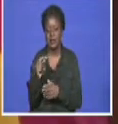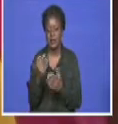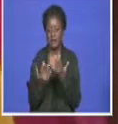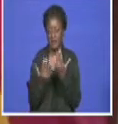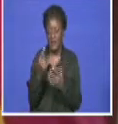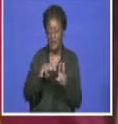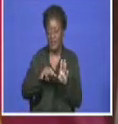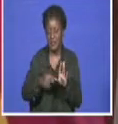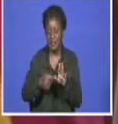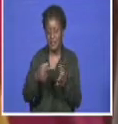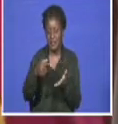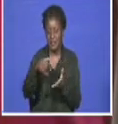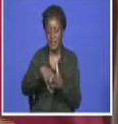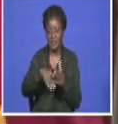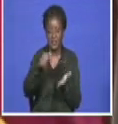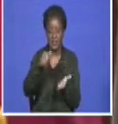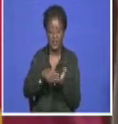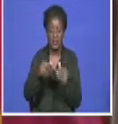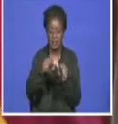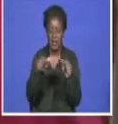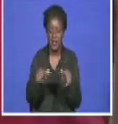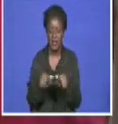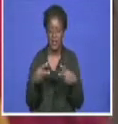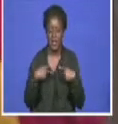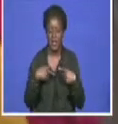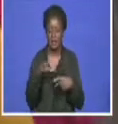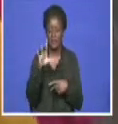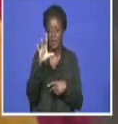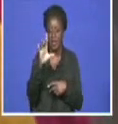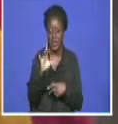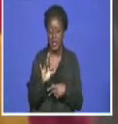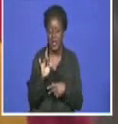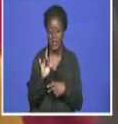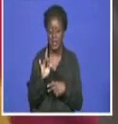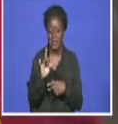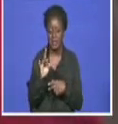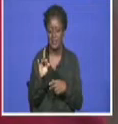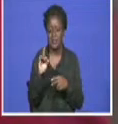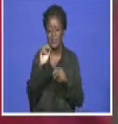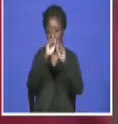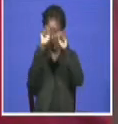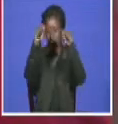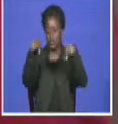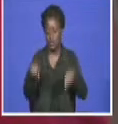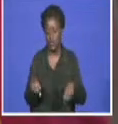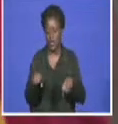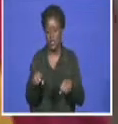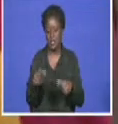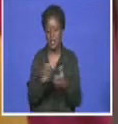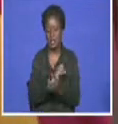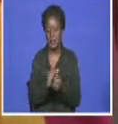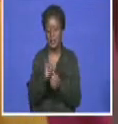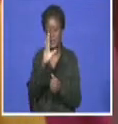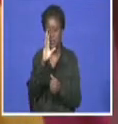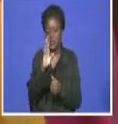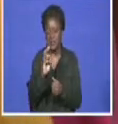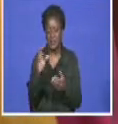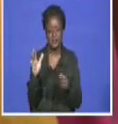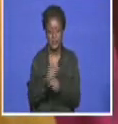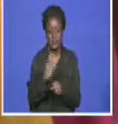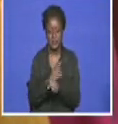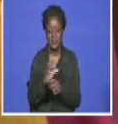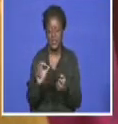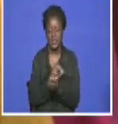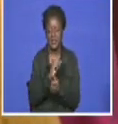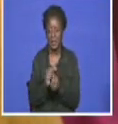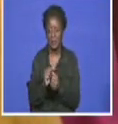we are standing in. We have 8 stalls that were damaged, 6 of them damaged completely to the ground, 2 of